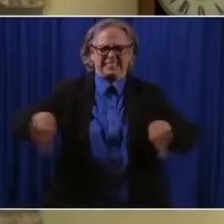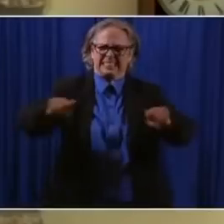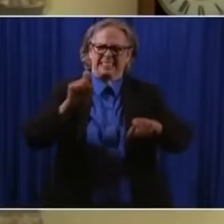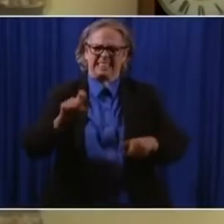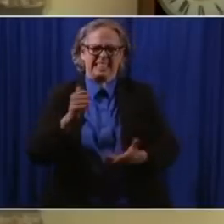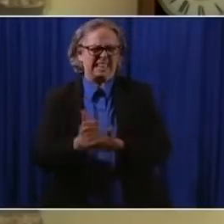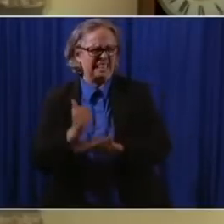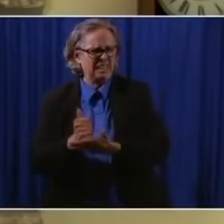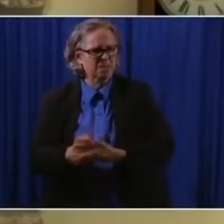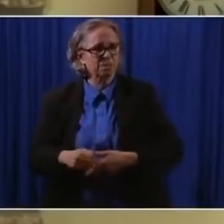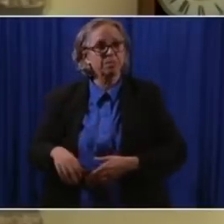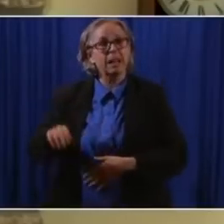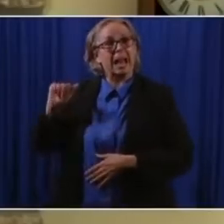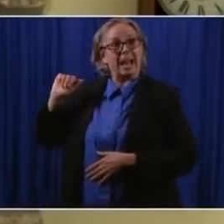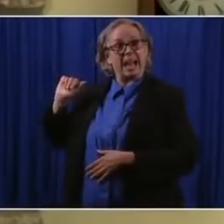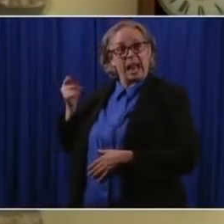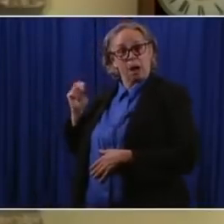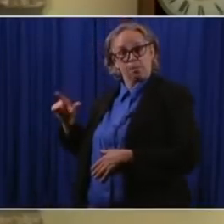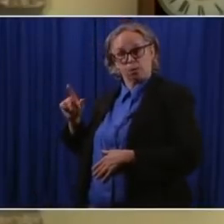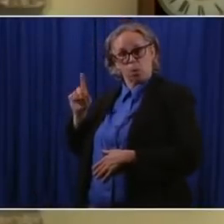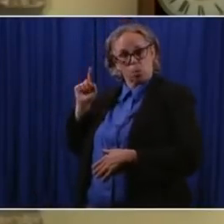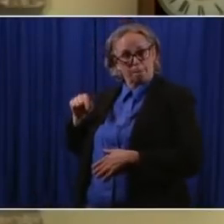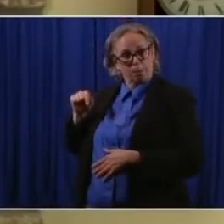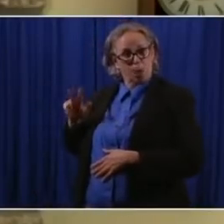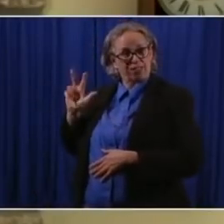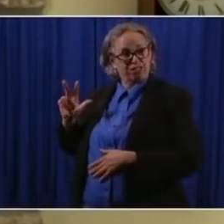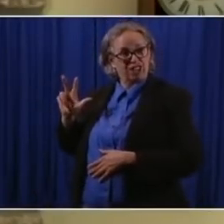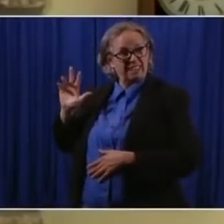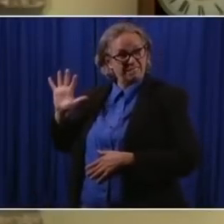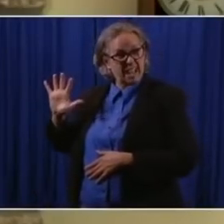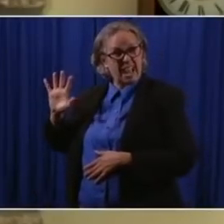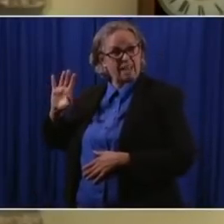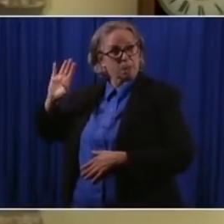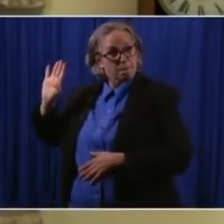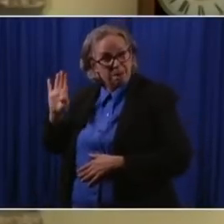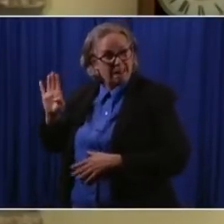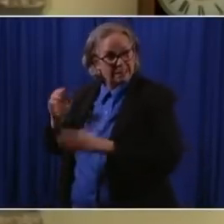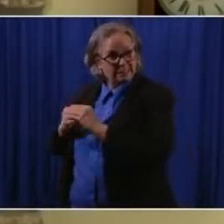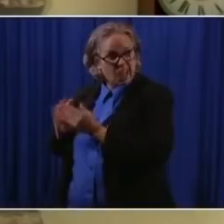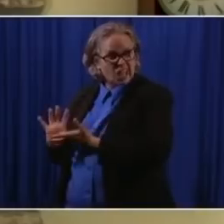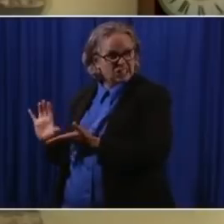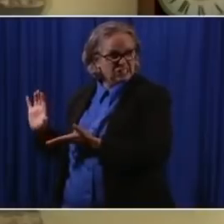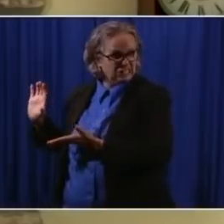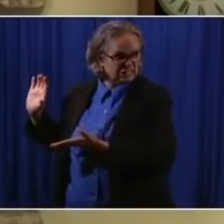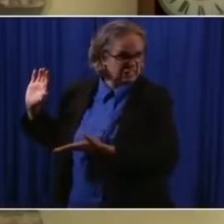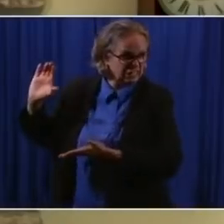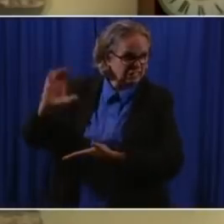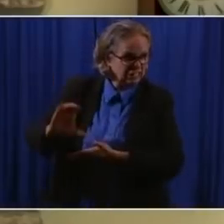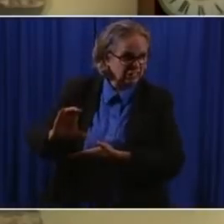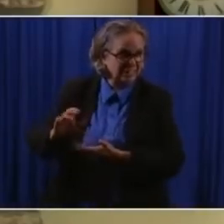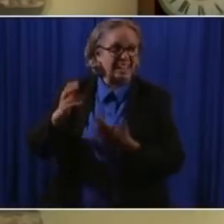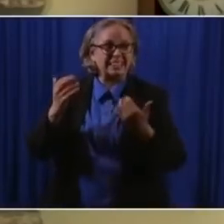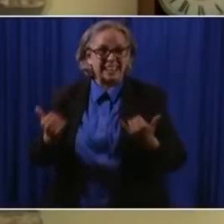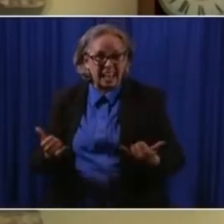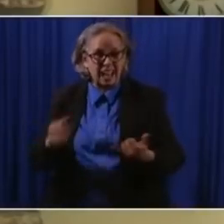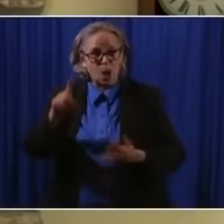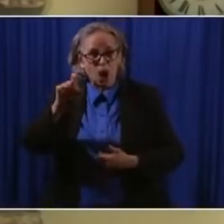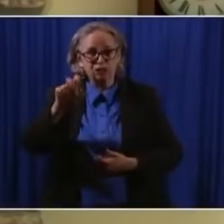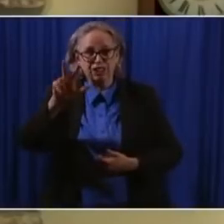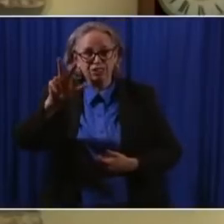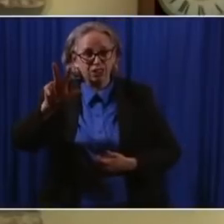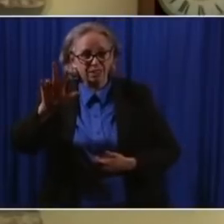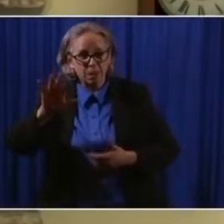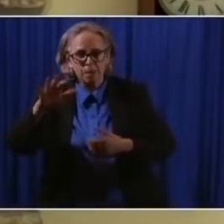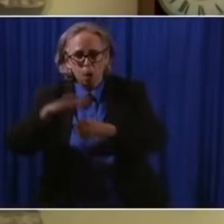dividend, $1.35 billion went to private employers, $184 million went to local government taxing districts, including various